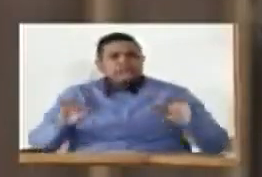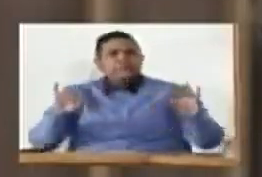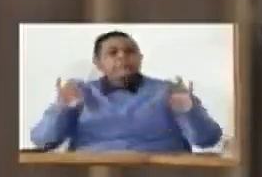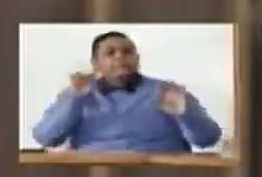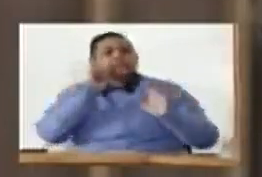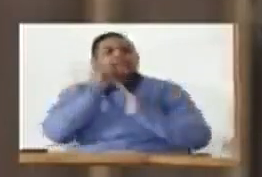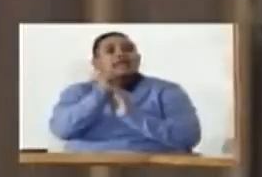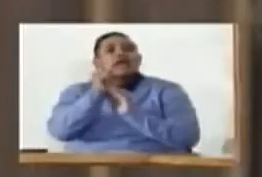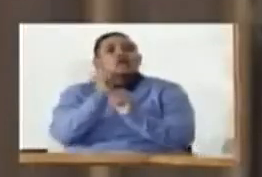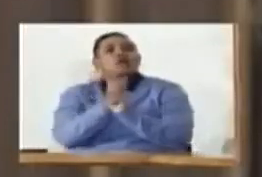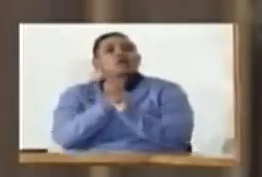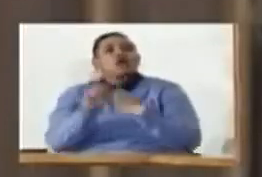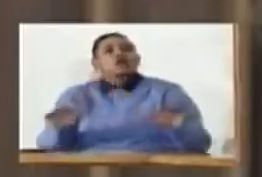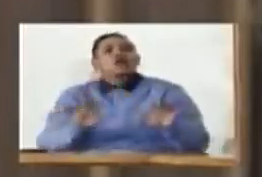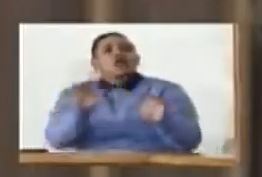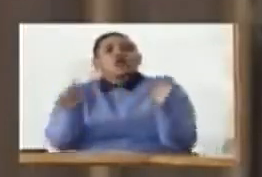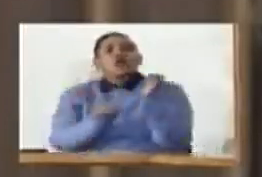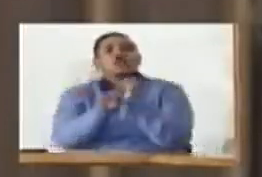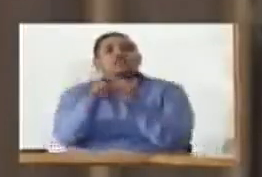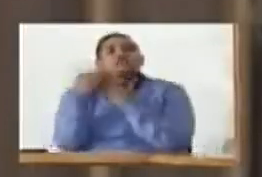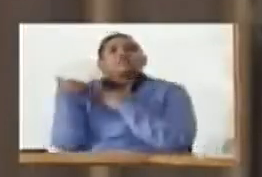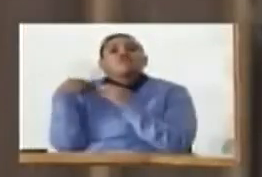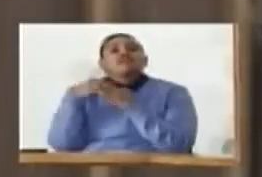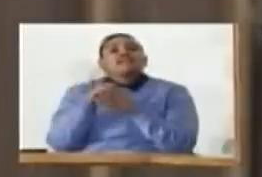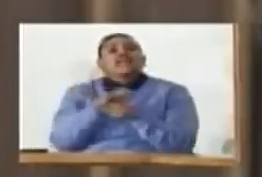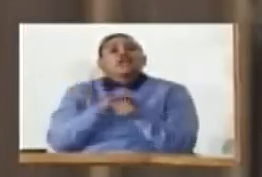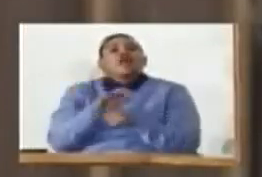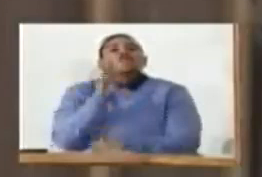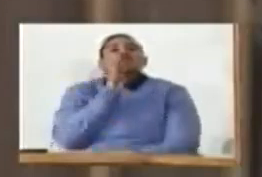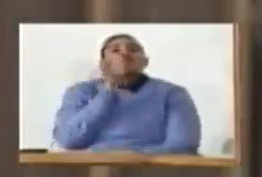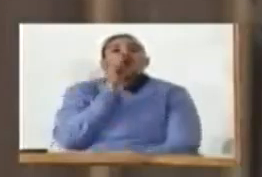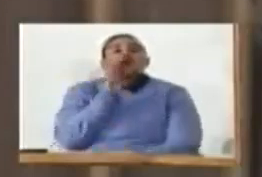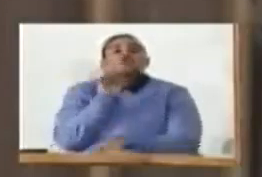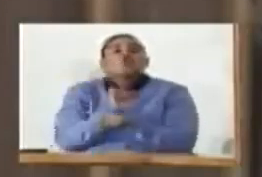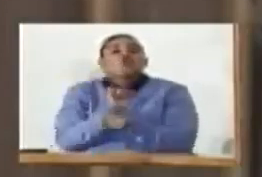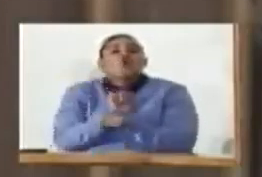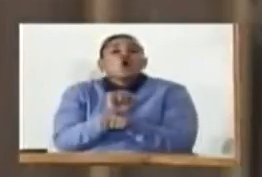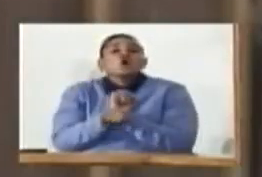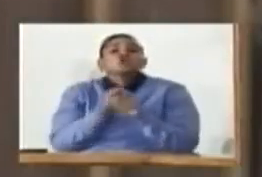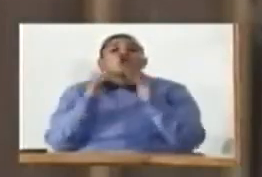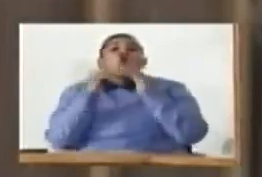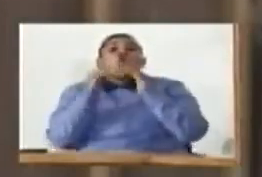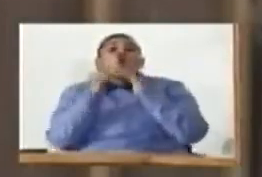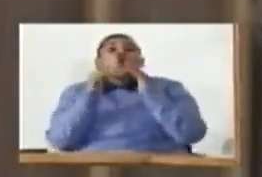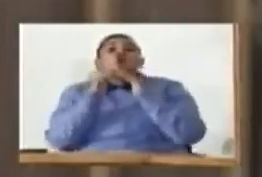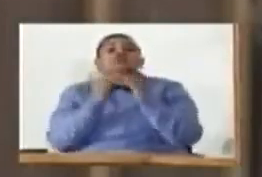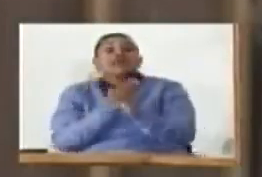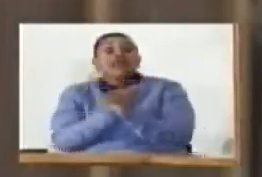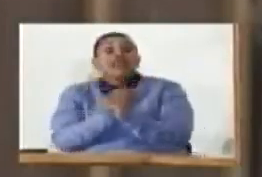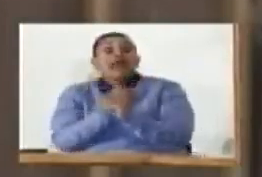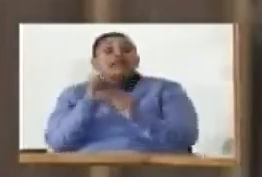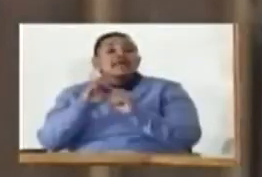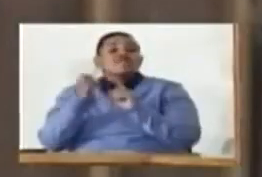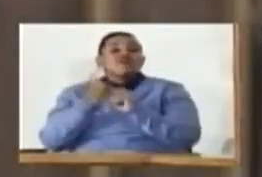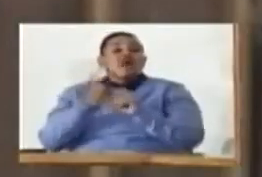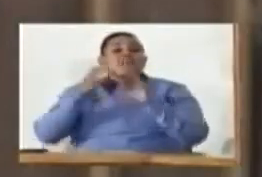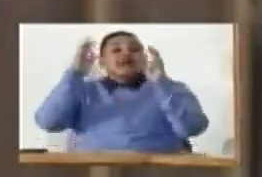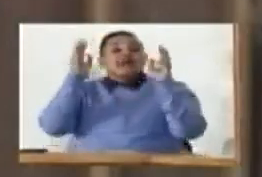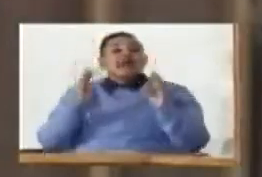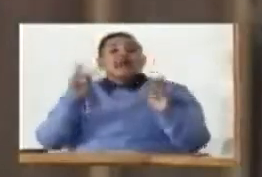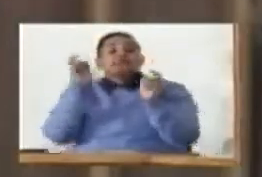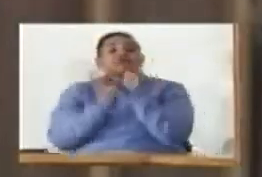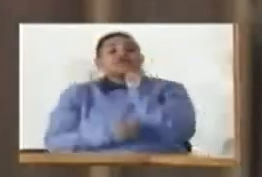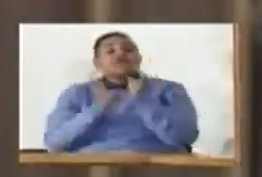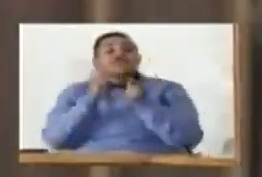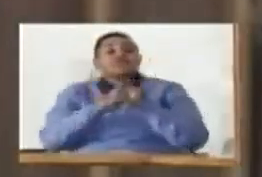under its portfolio in the areas of water, works, housing, land, environment, climate change,